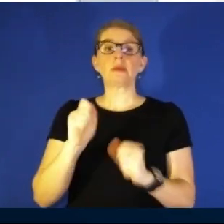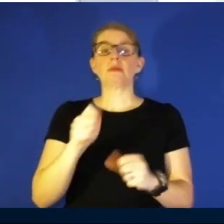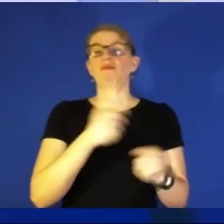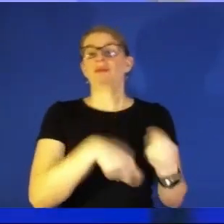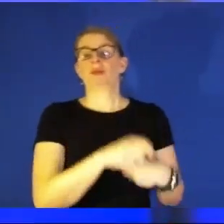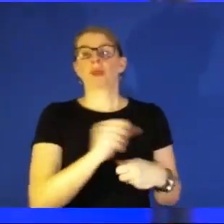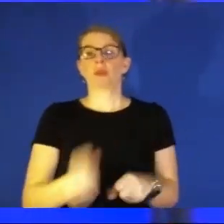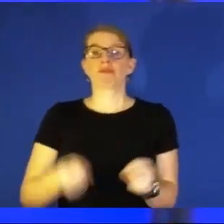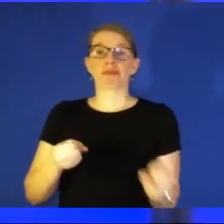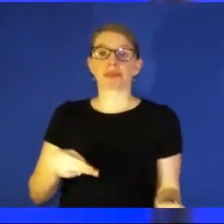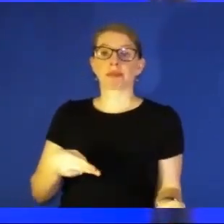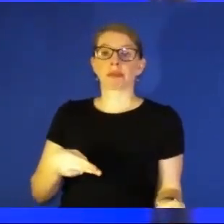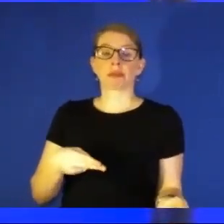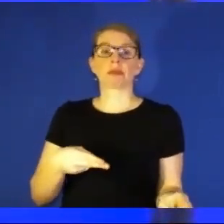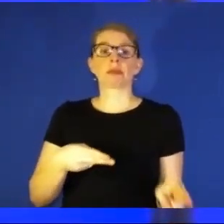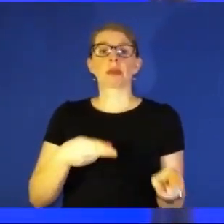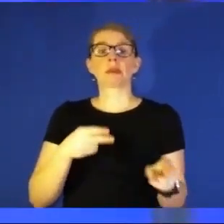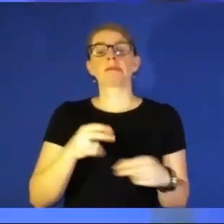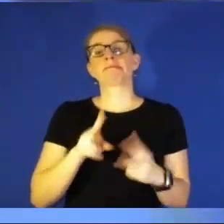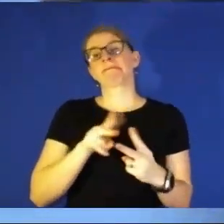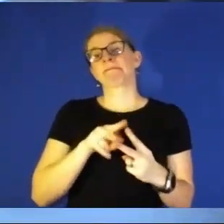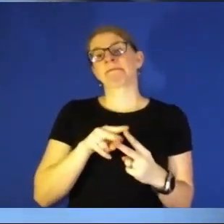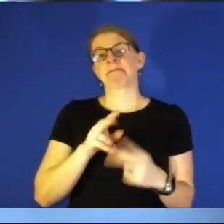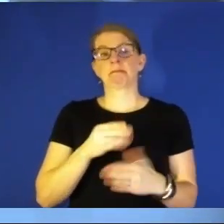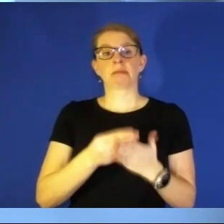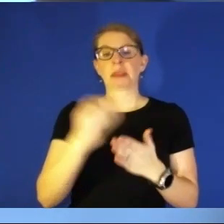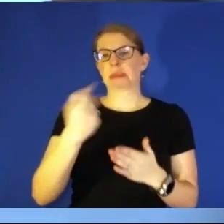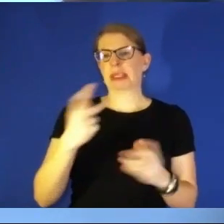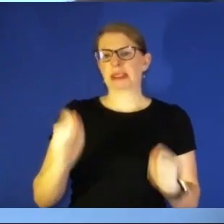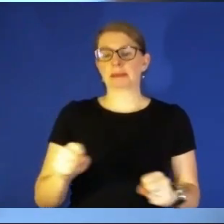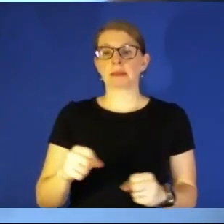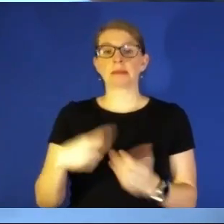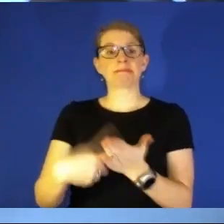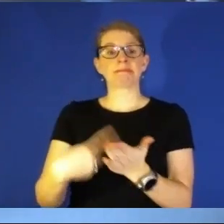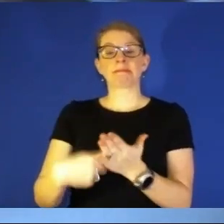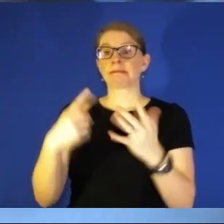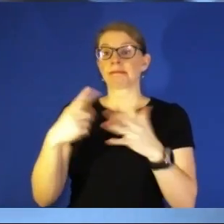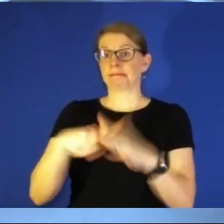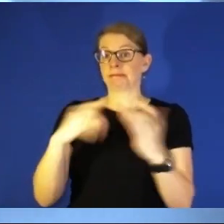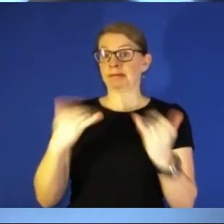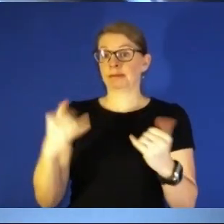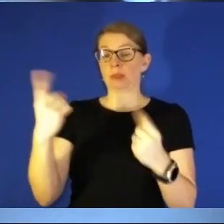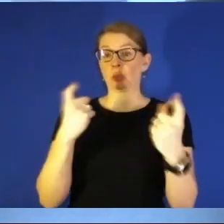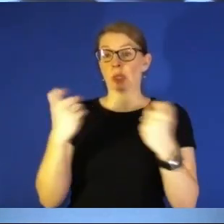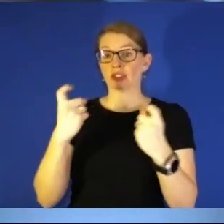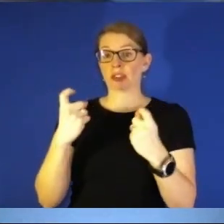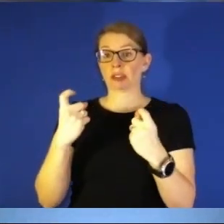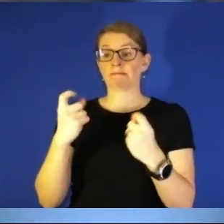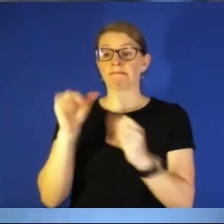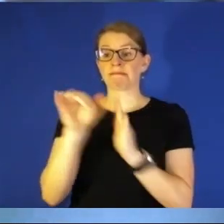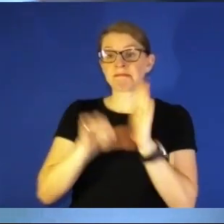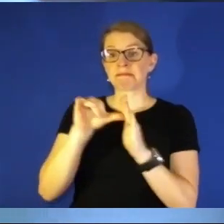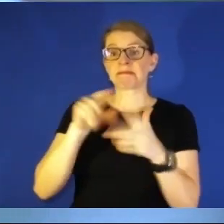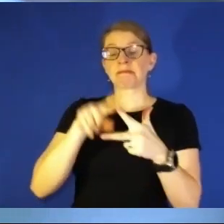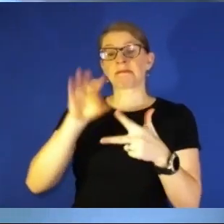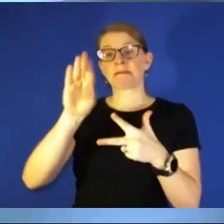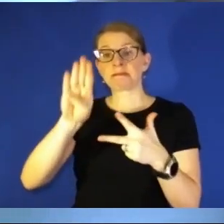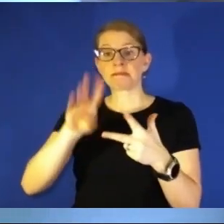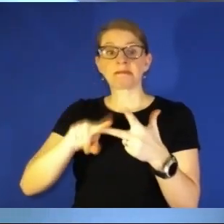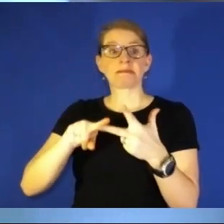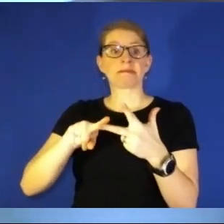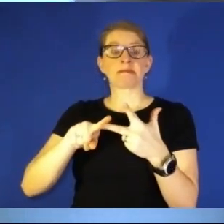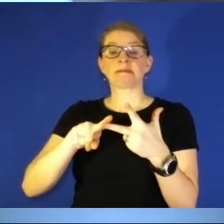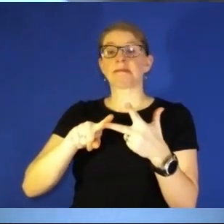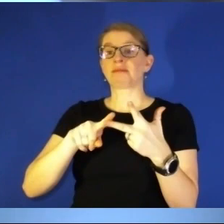out. And now to our discussion. Remember, you can send us your questions on YouTube, Facebook, the Medical News Network, and